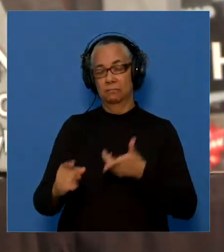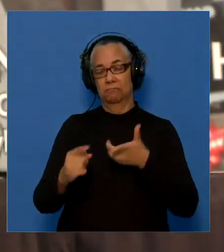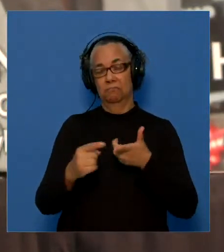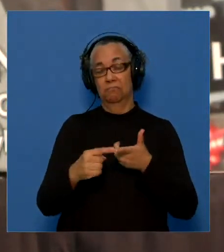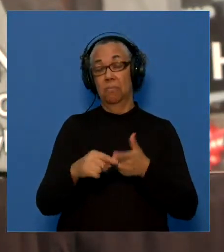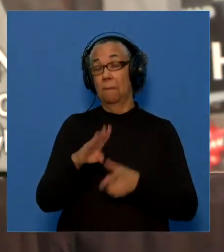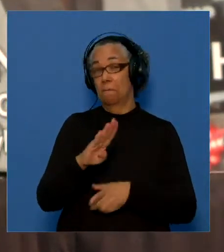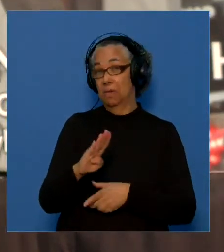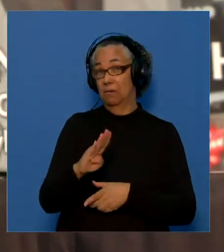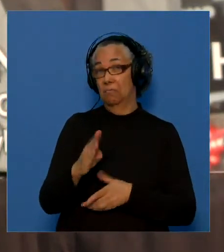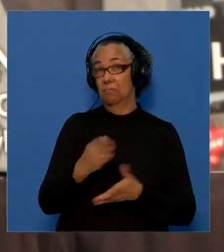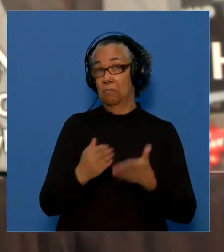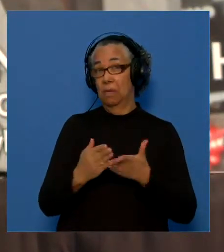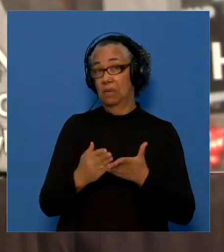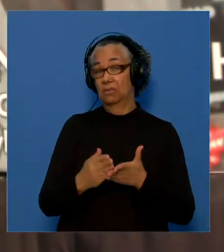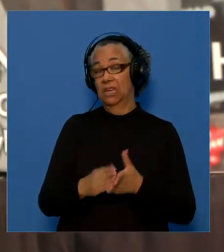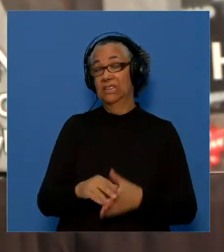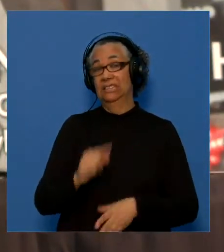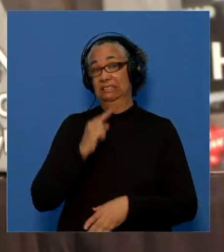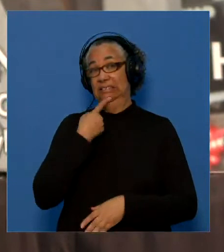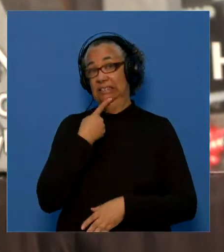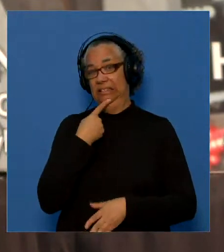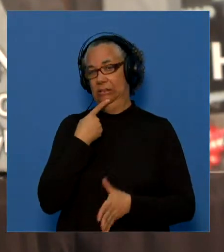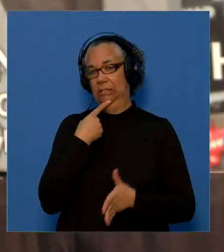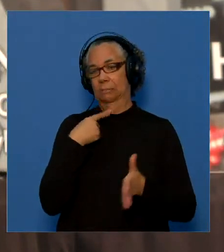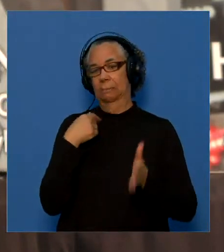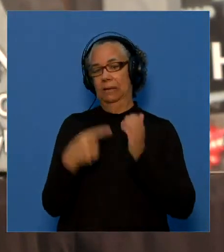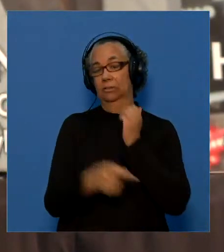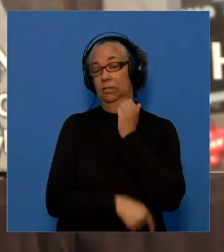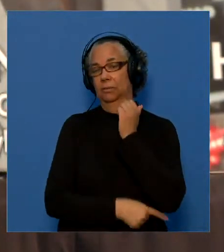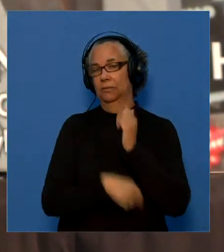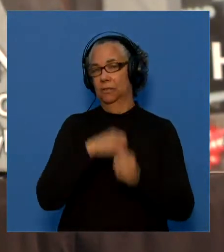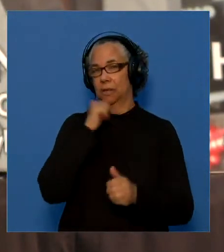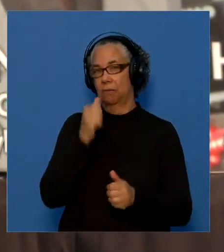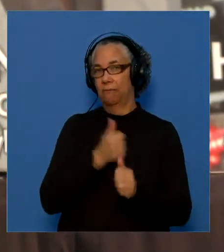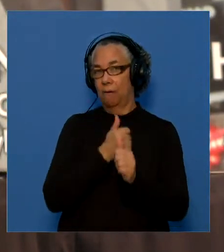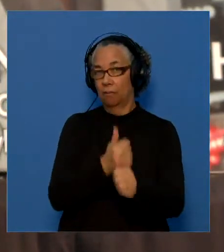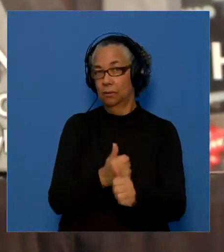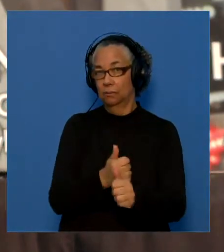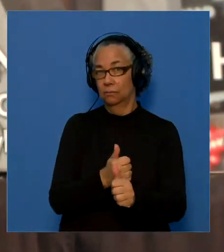possibly stronger penalties for noncompliance.